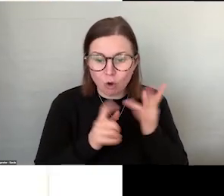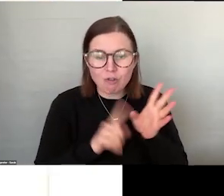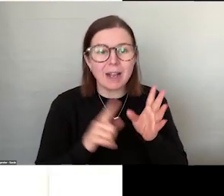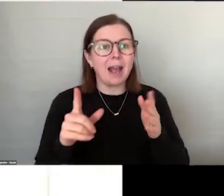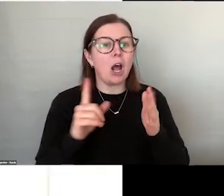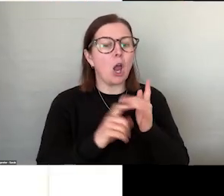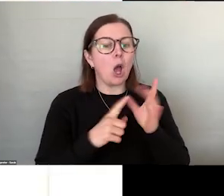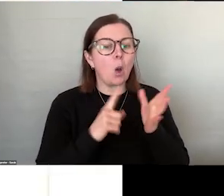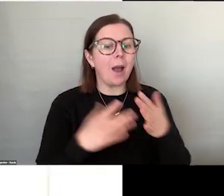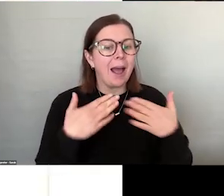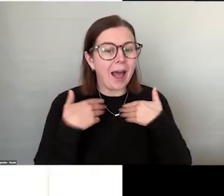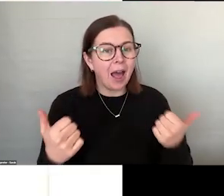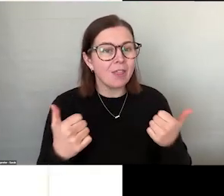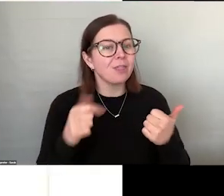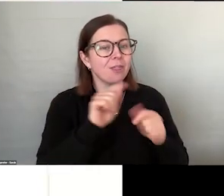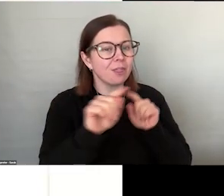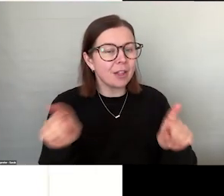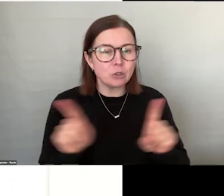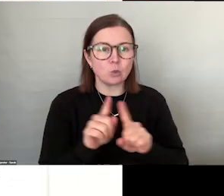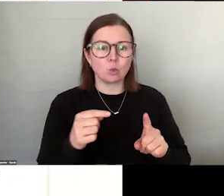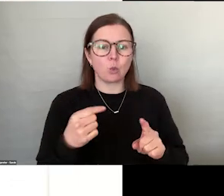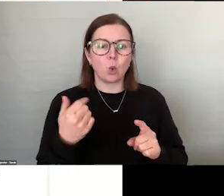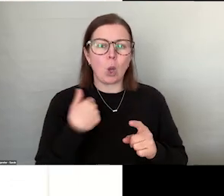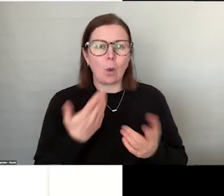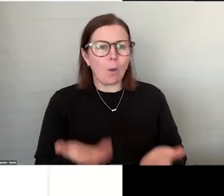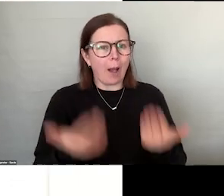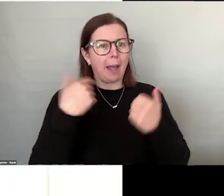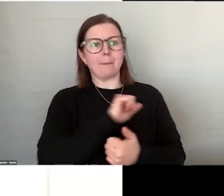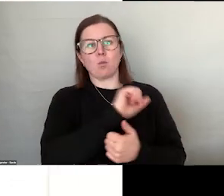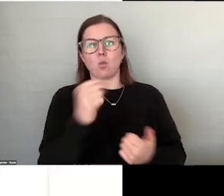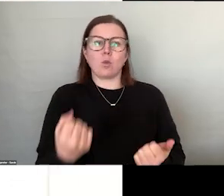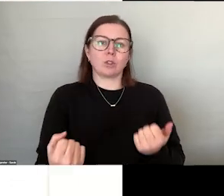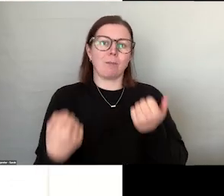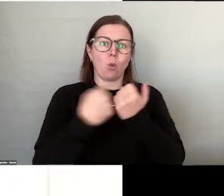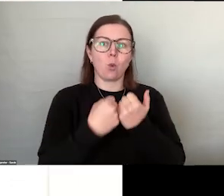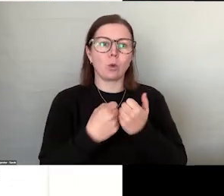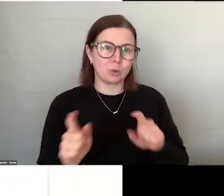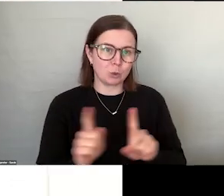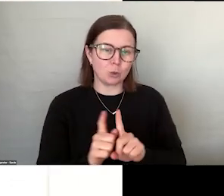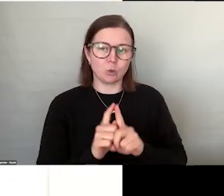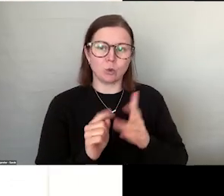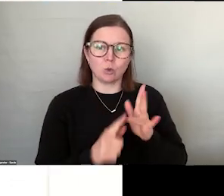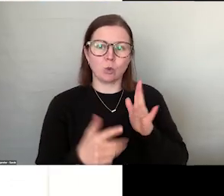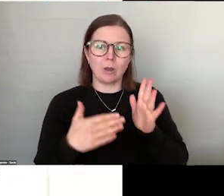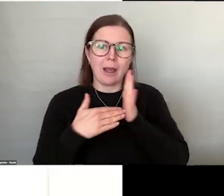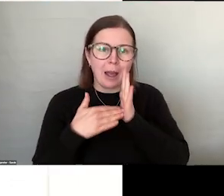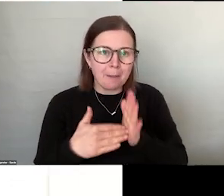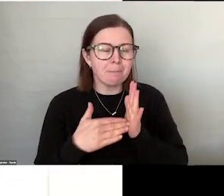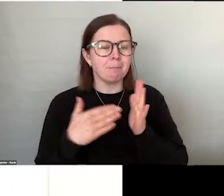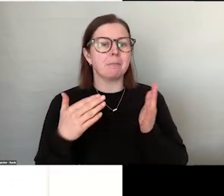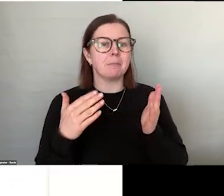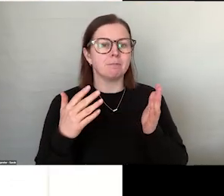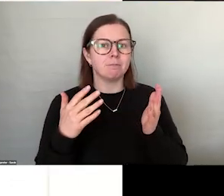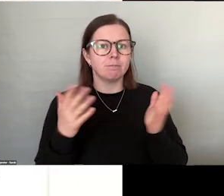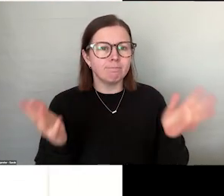districts about, and really would welcome the support of everyone on this webinar to help build